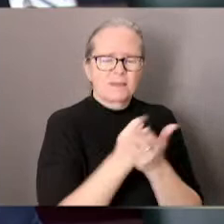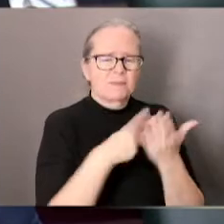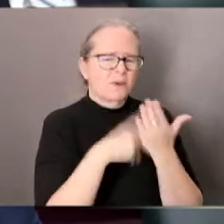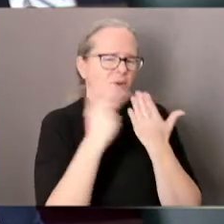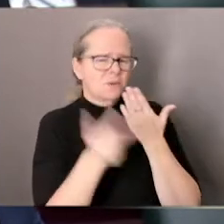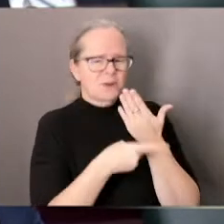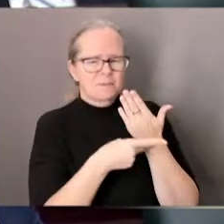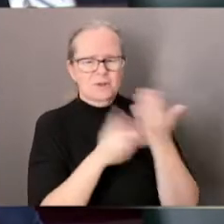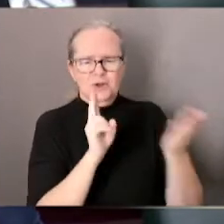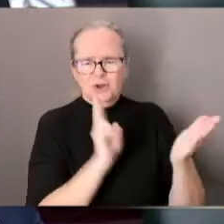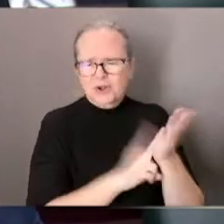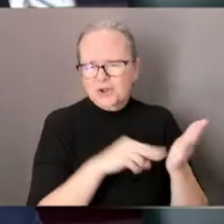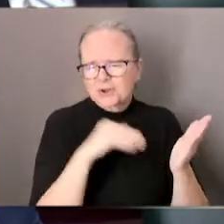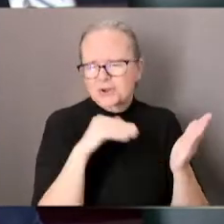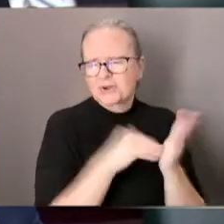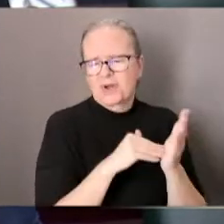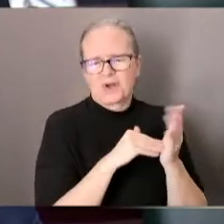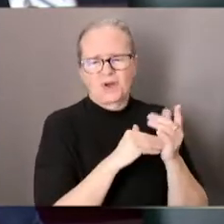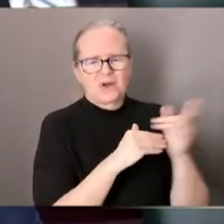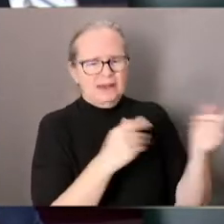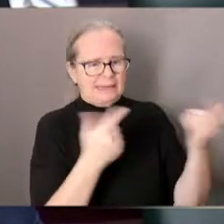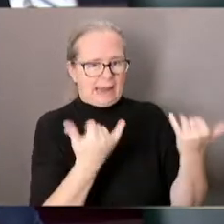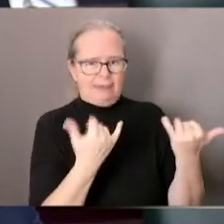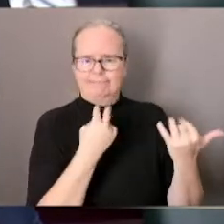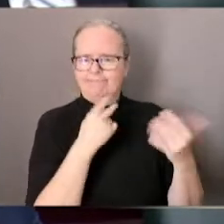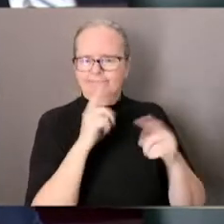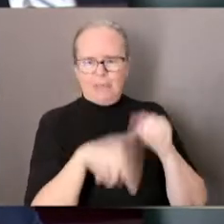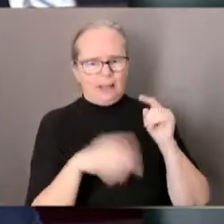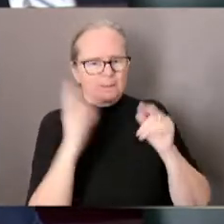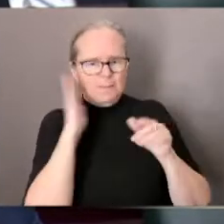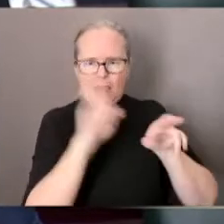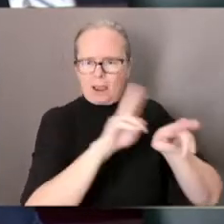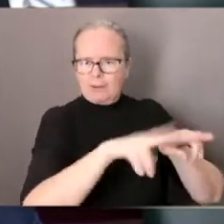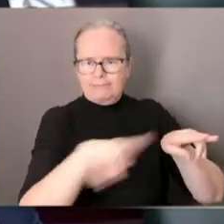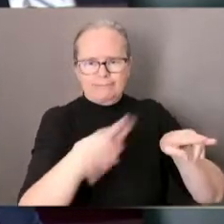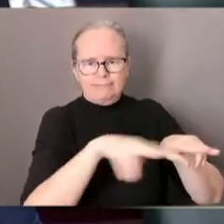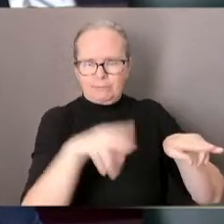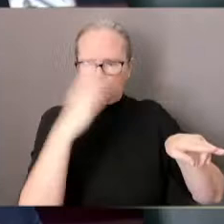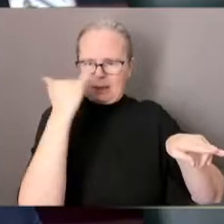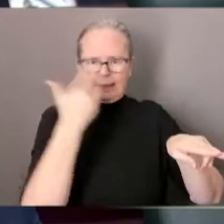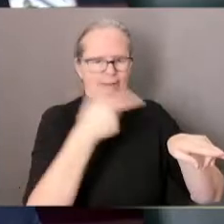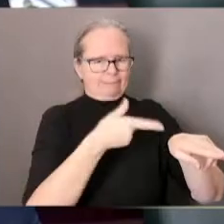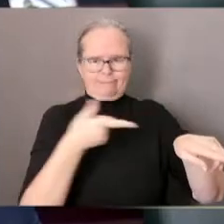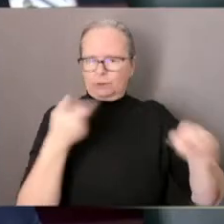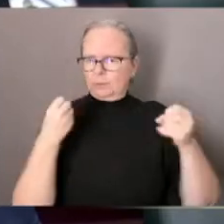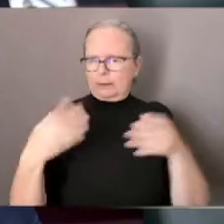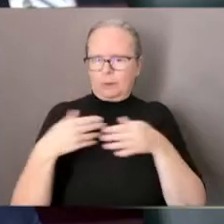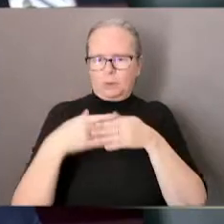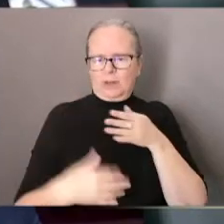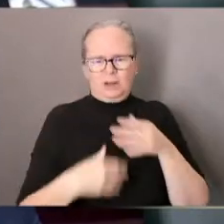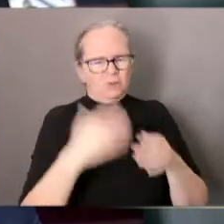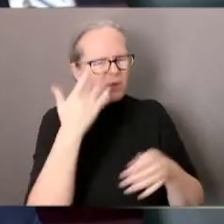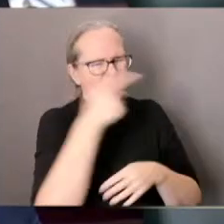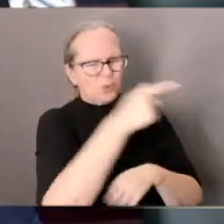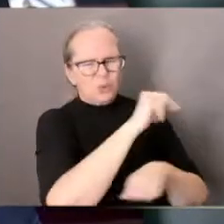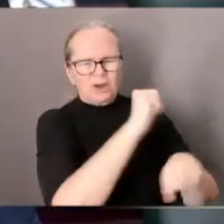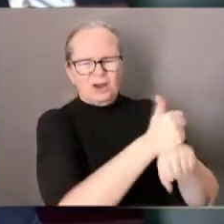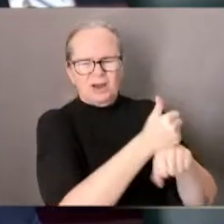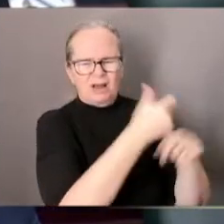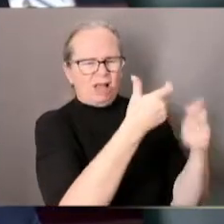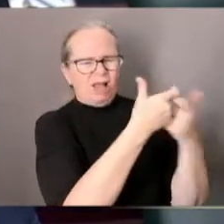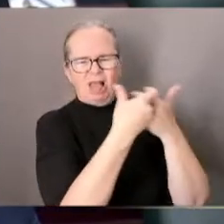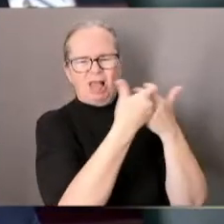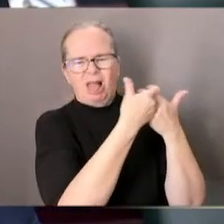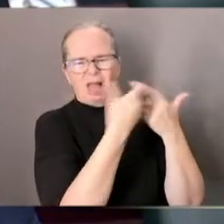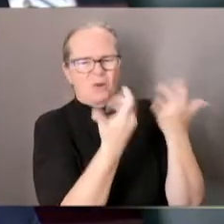clients why is the Minister of Health mental health and addictions putting up barriers for those seeking treatment how many lives will these